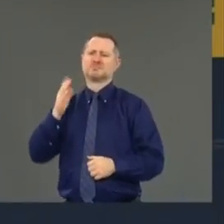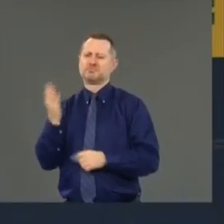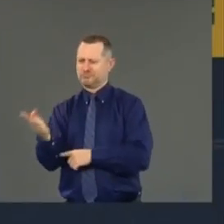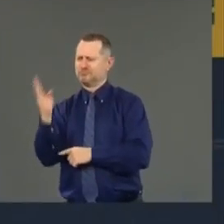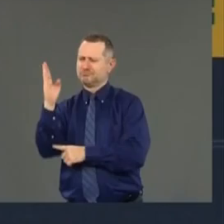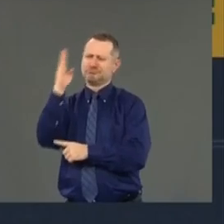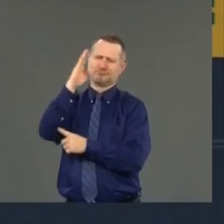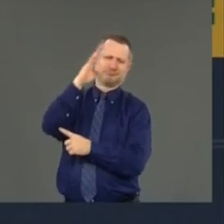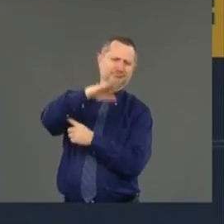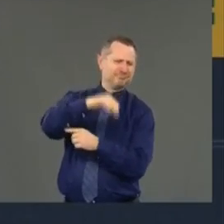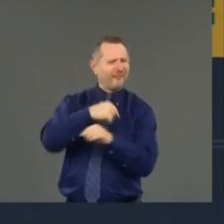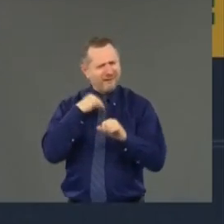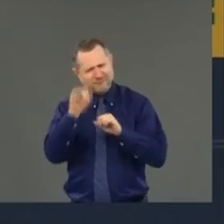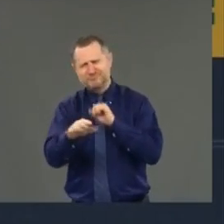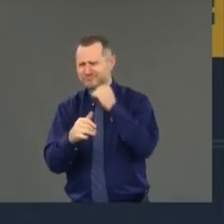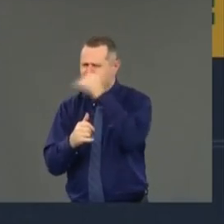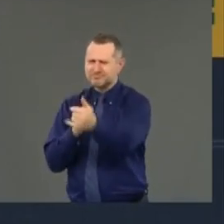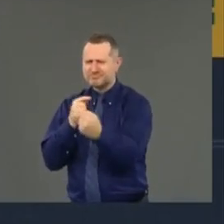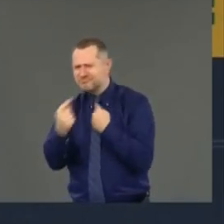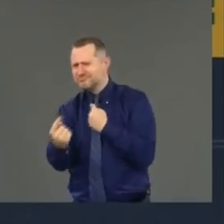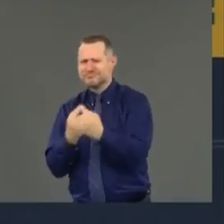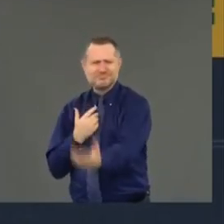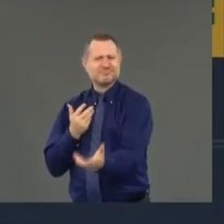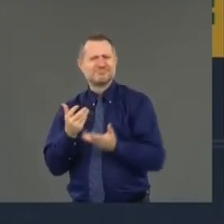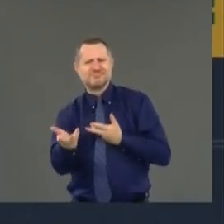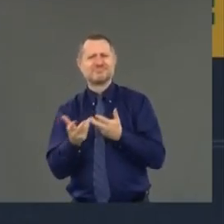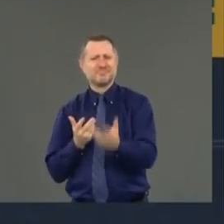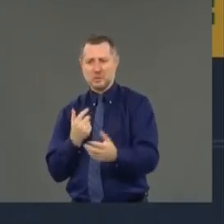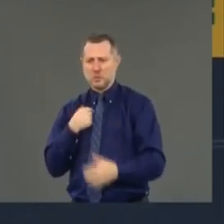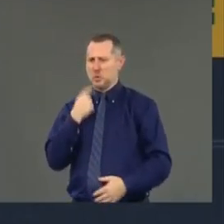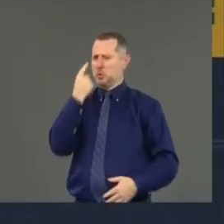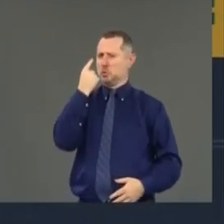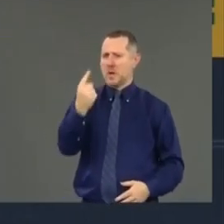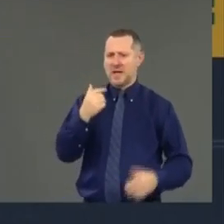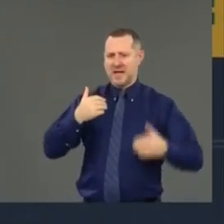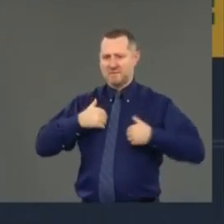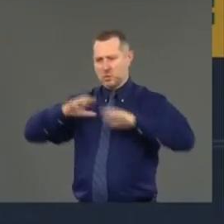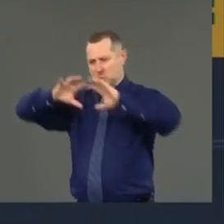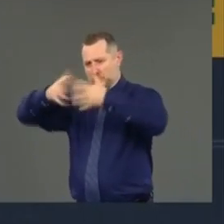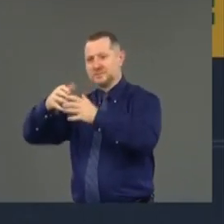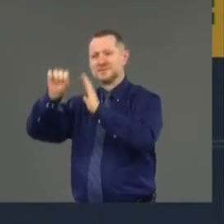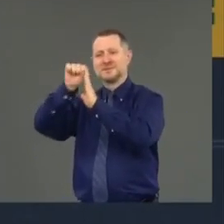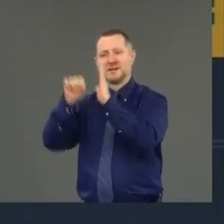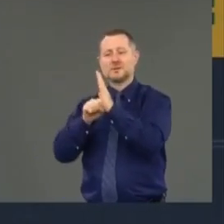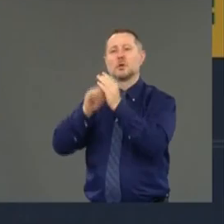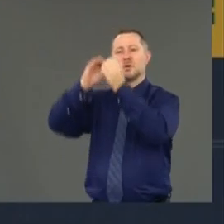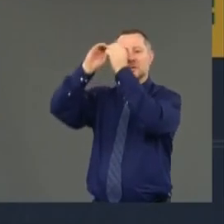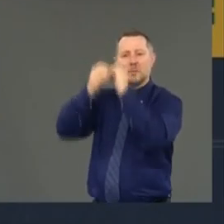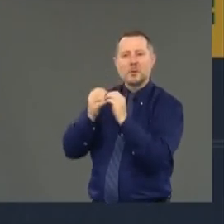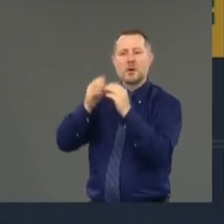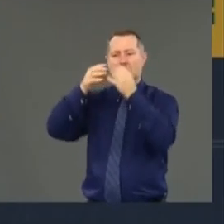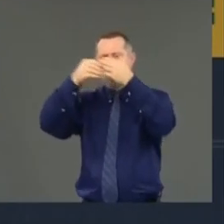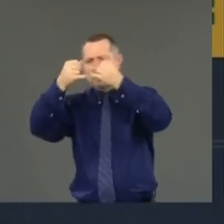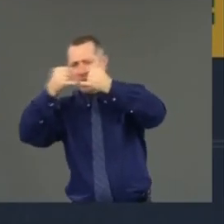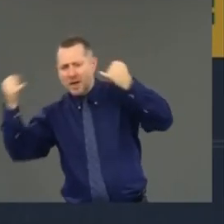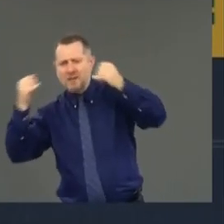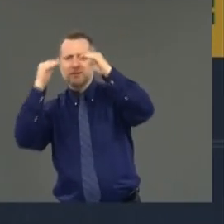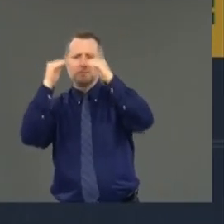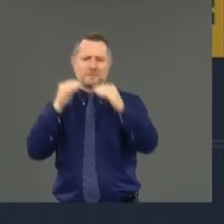and we have one set of state numbers and guidelines and metrics, et cetera. So we're all watching the same numbers, et